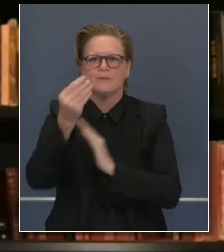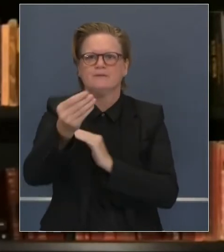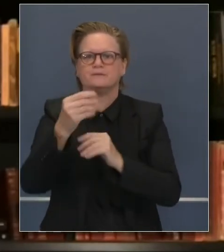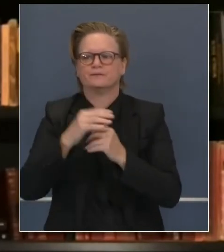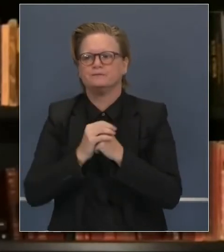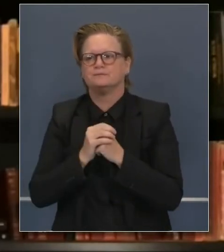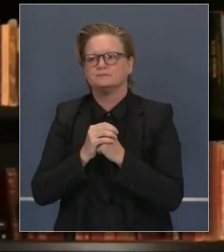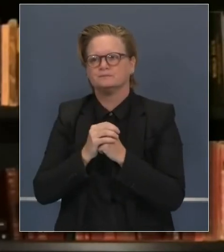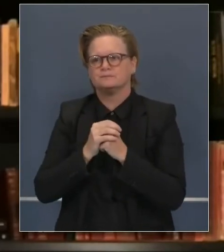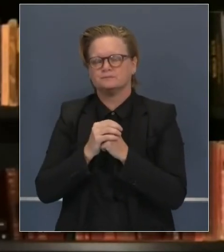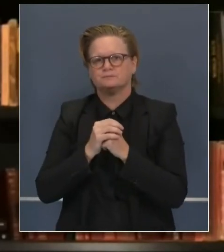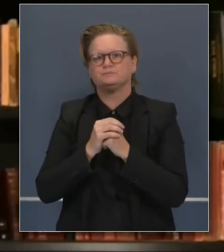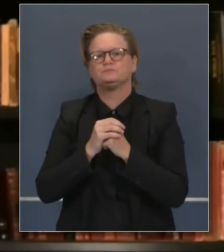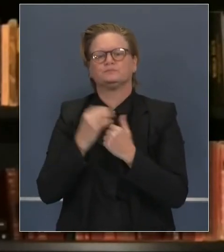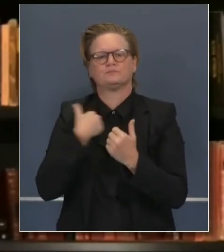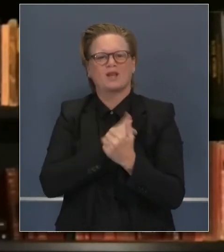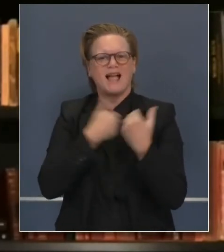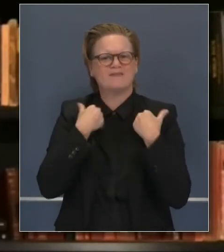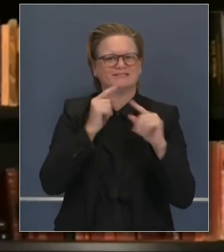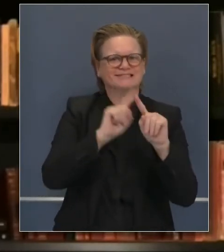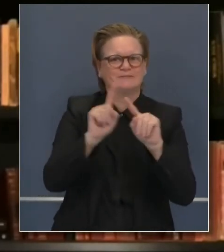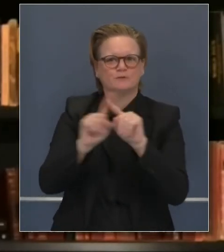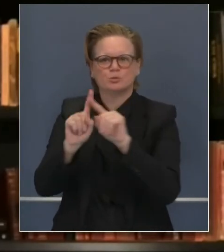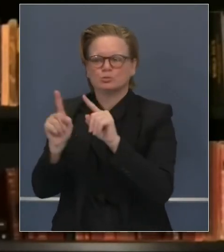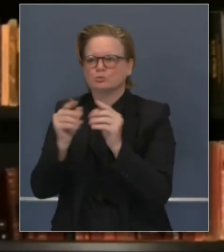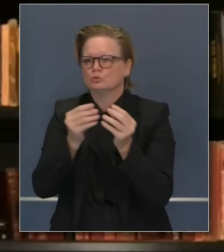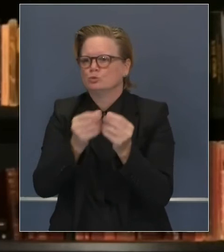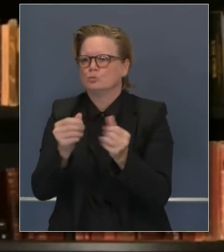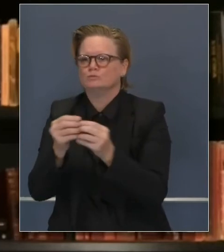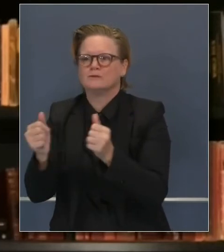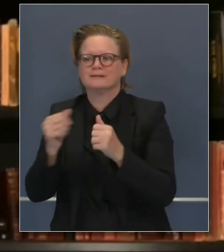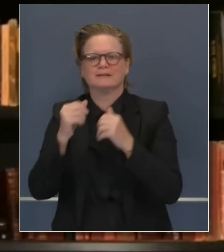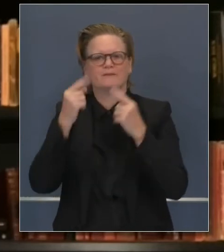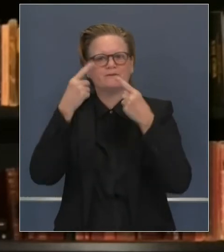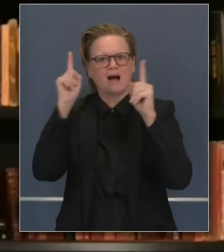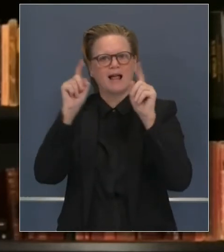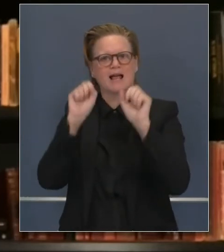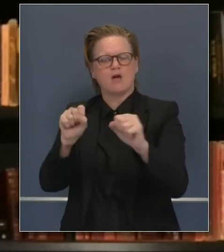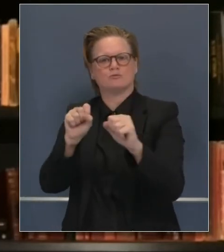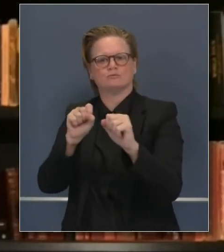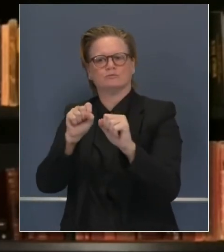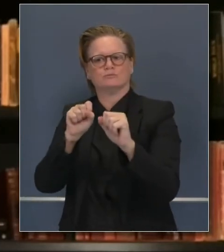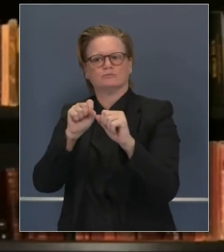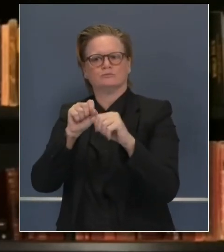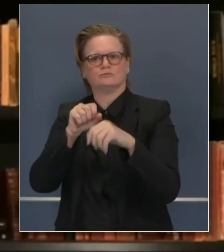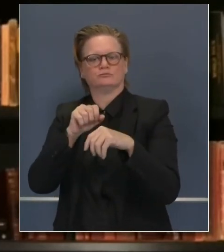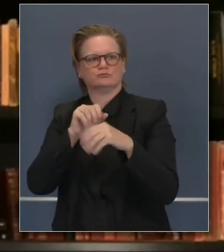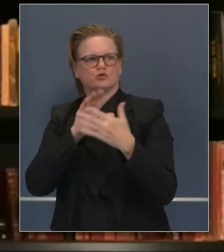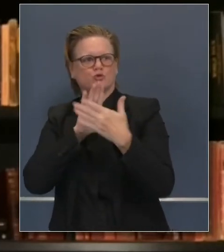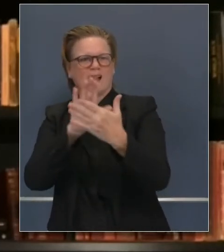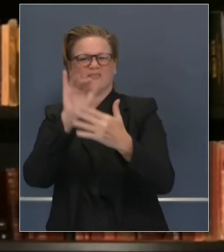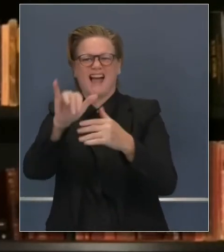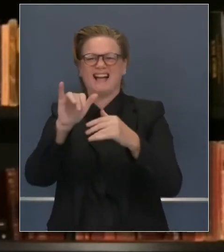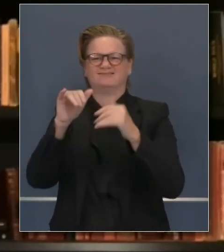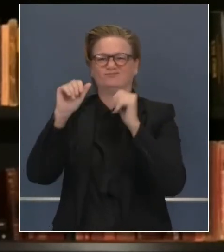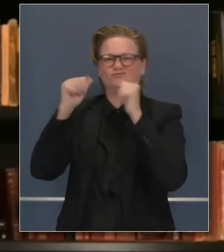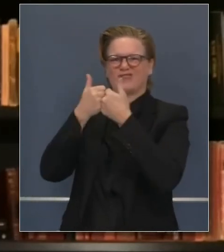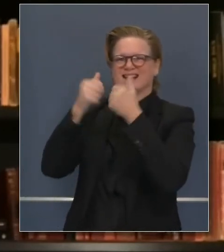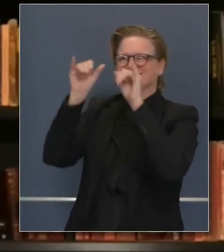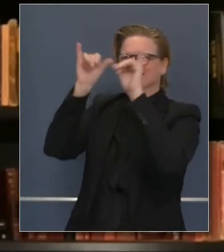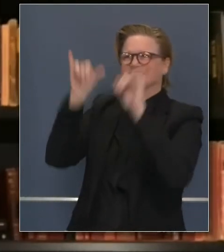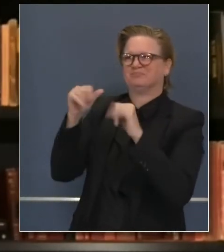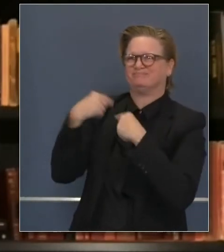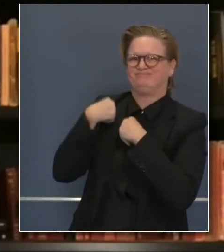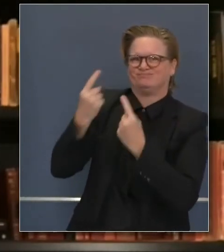to finally address this challenging system. And by the way, we are not unique. This is not an excuse. It's just